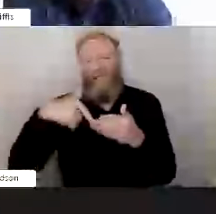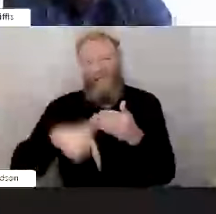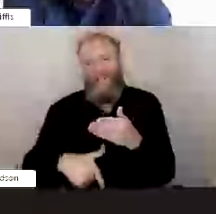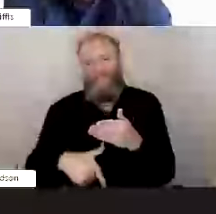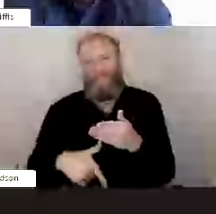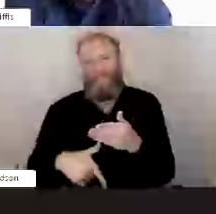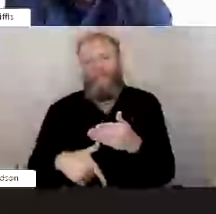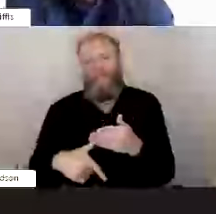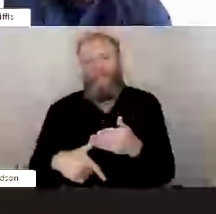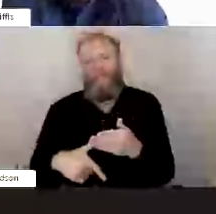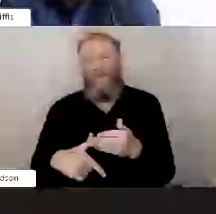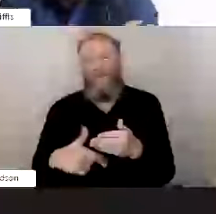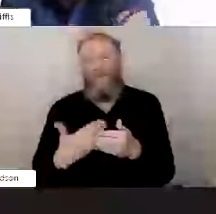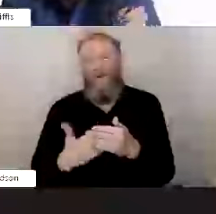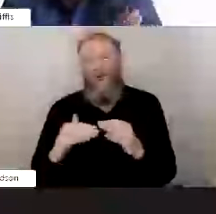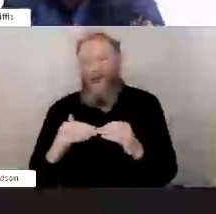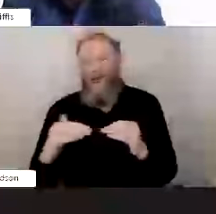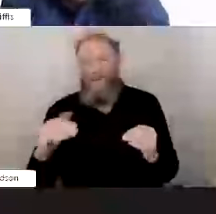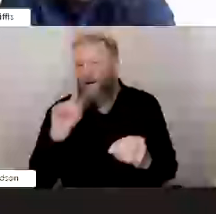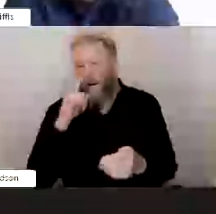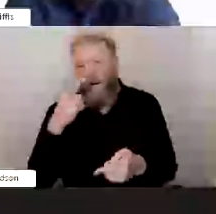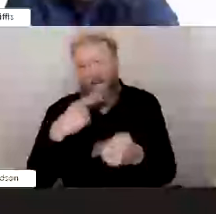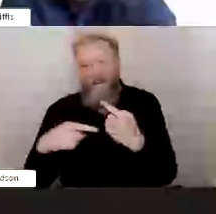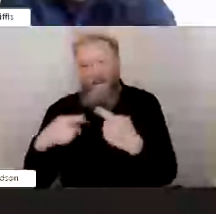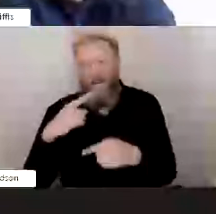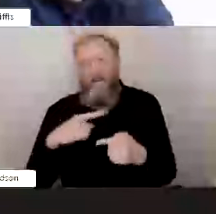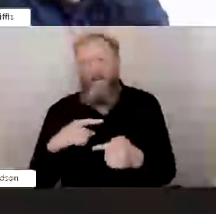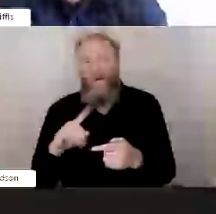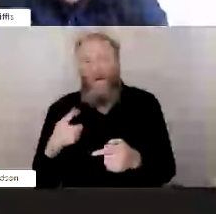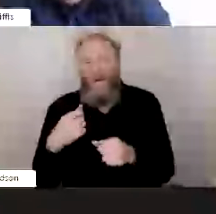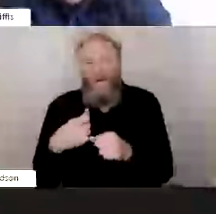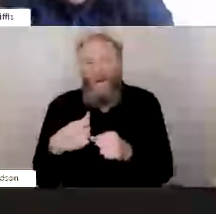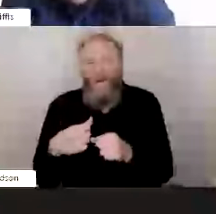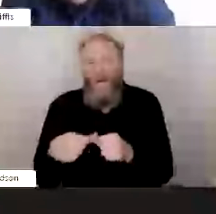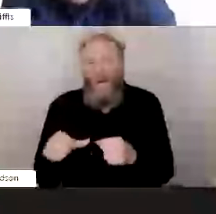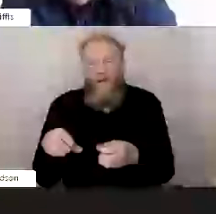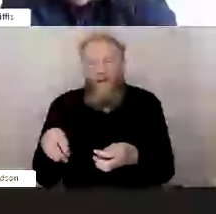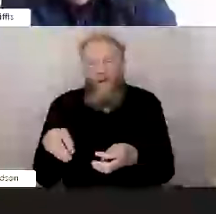to explain. The best way I can draw is and